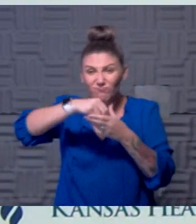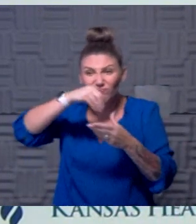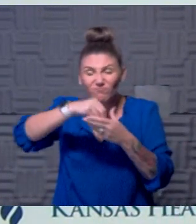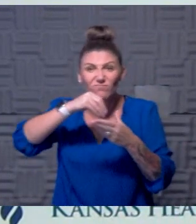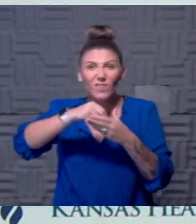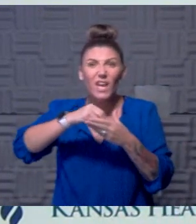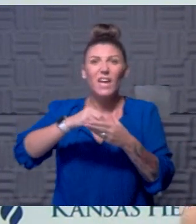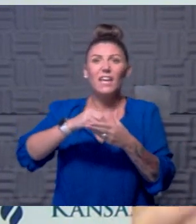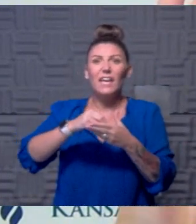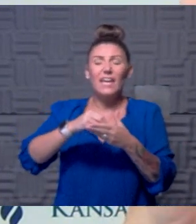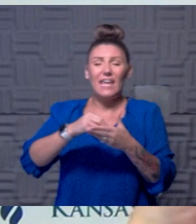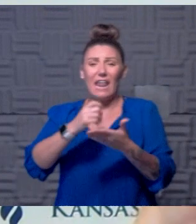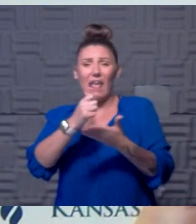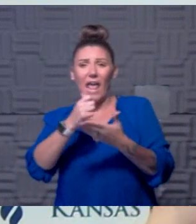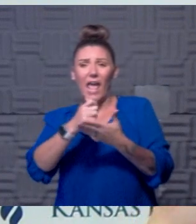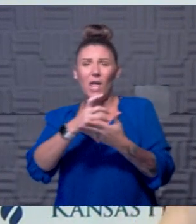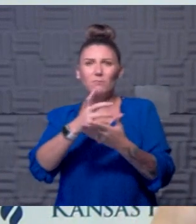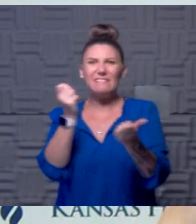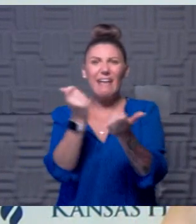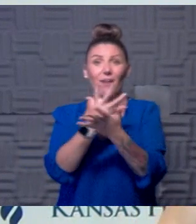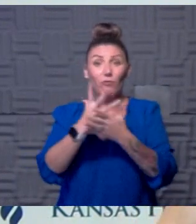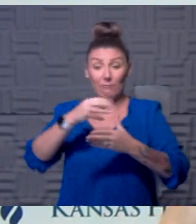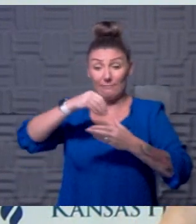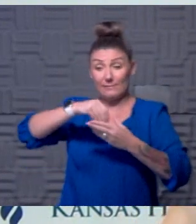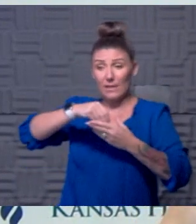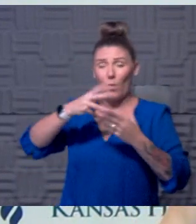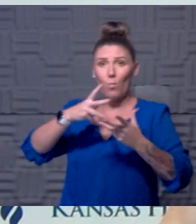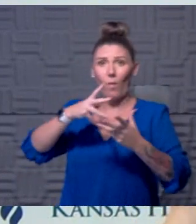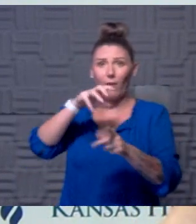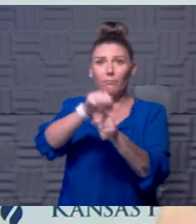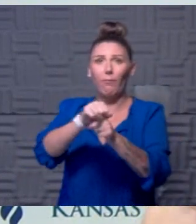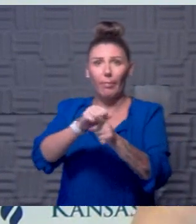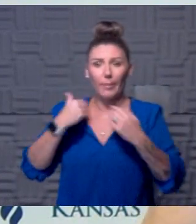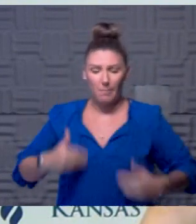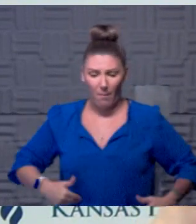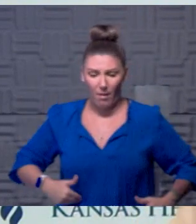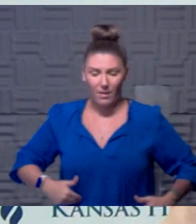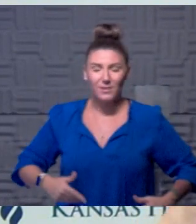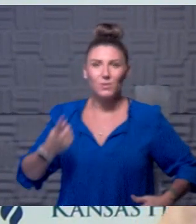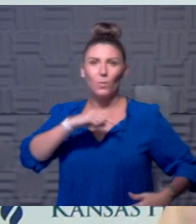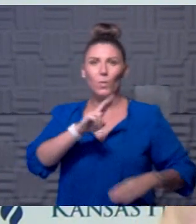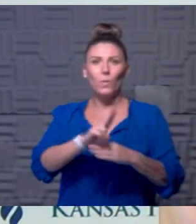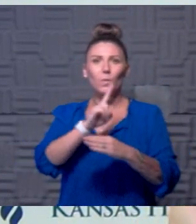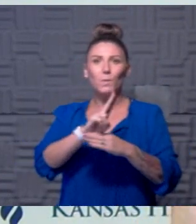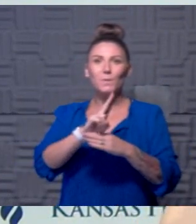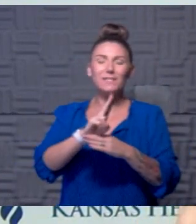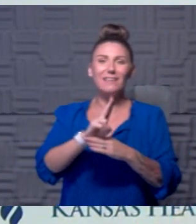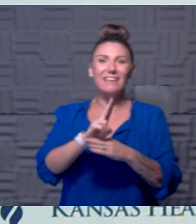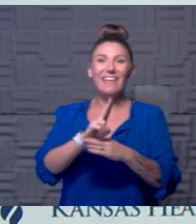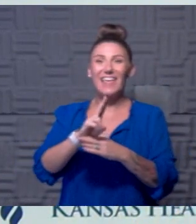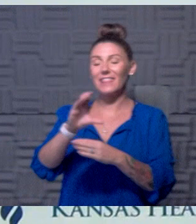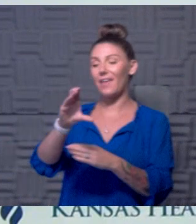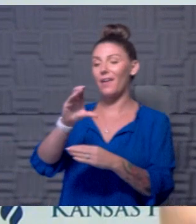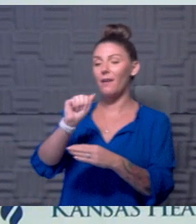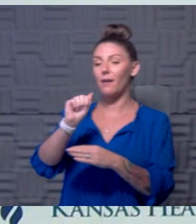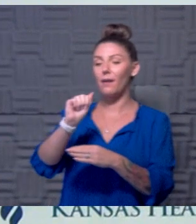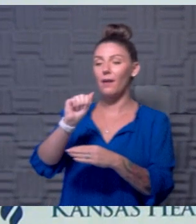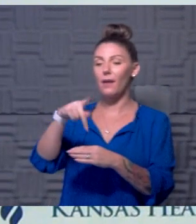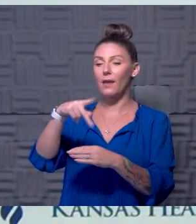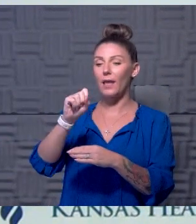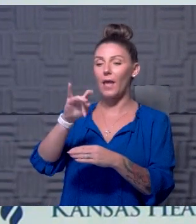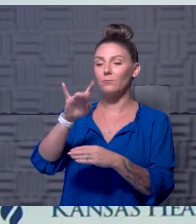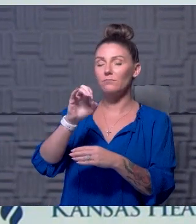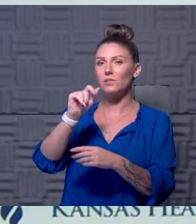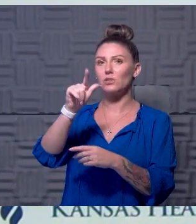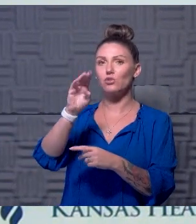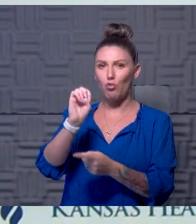get sick. What we're using is only the box, the adenovirus capsule only, to deliver what we want